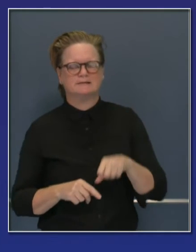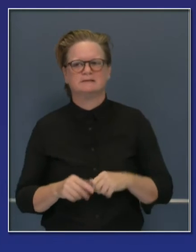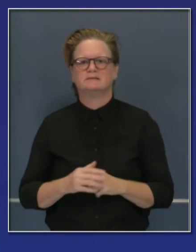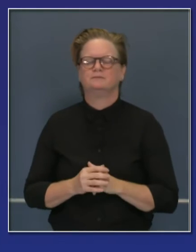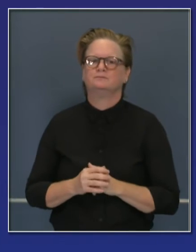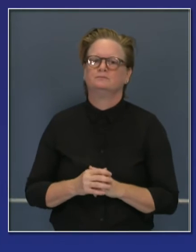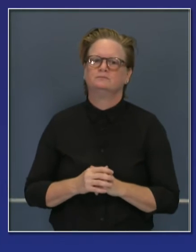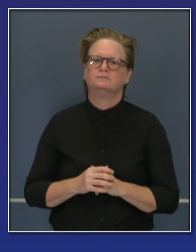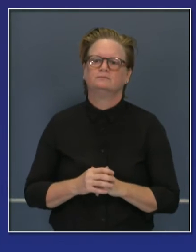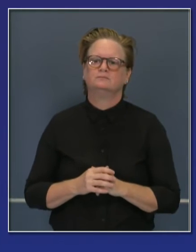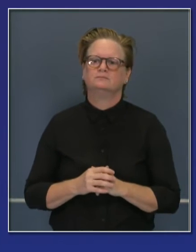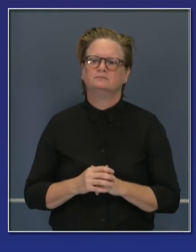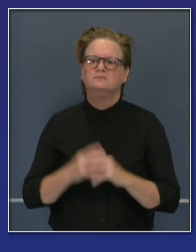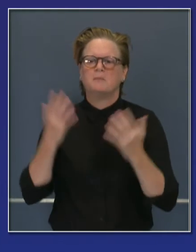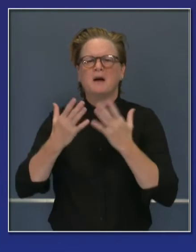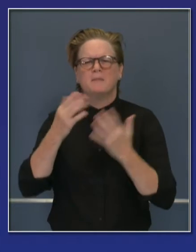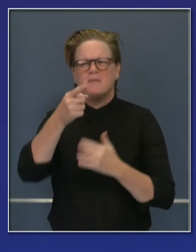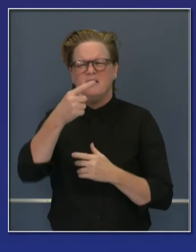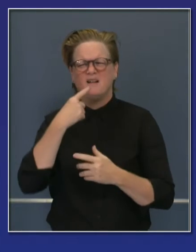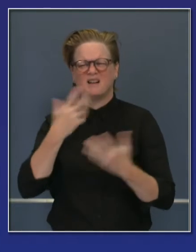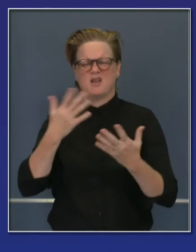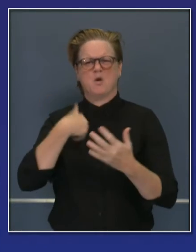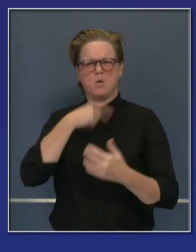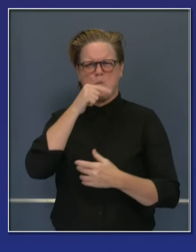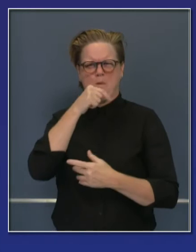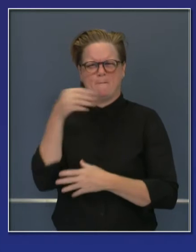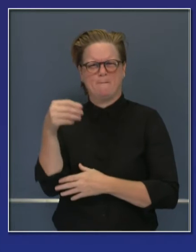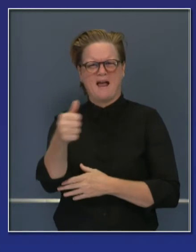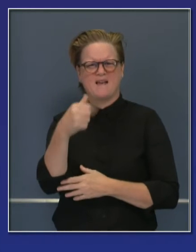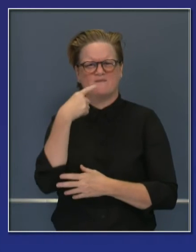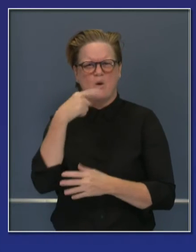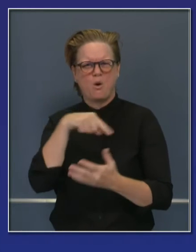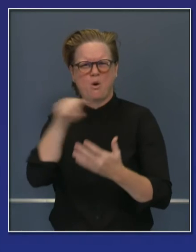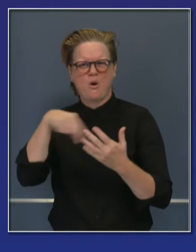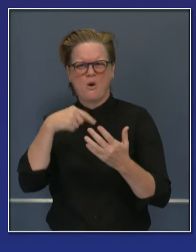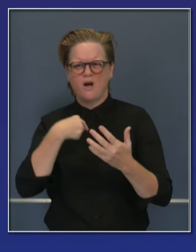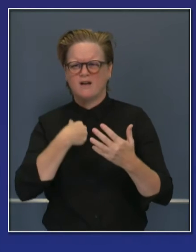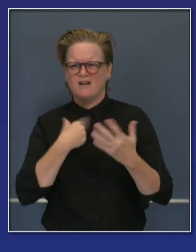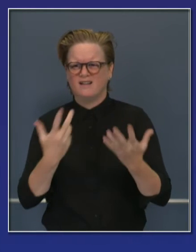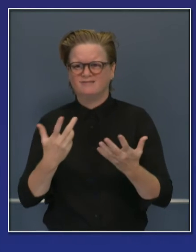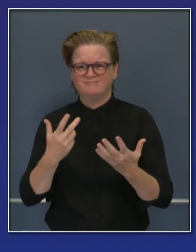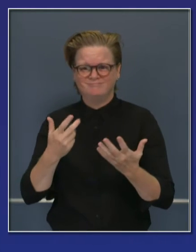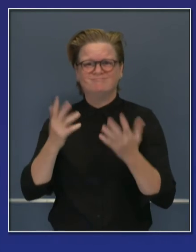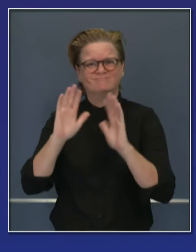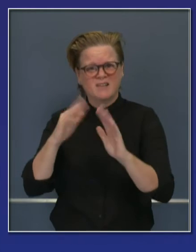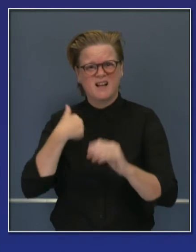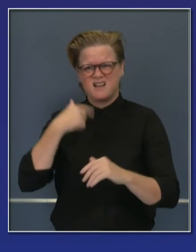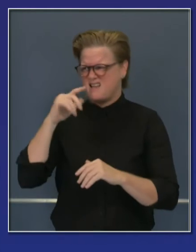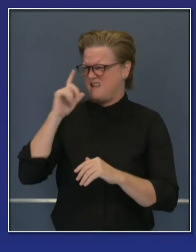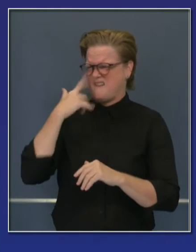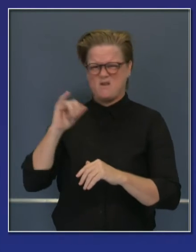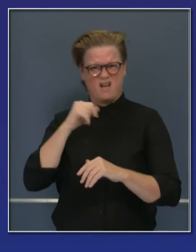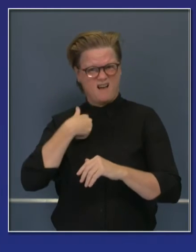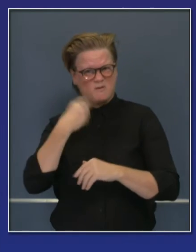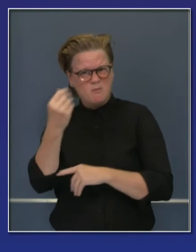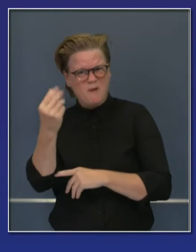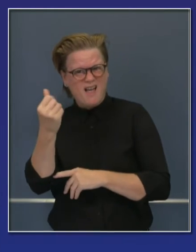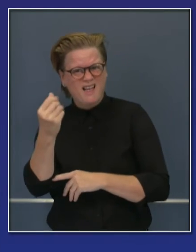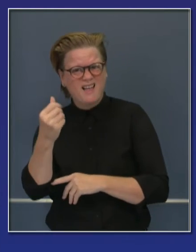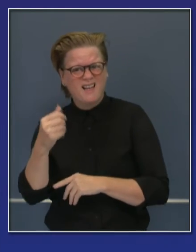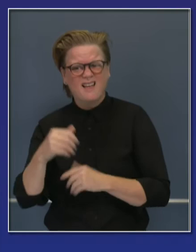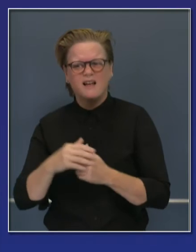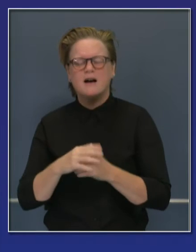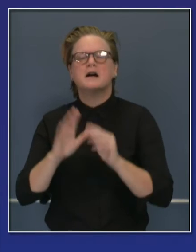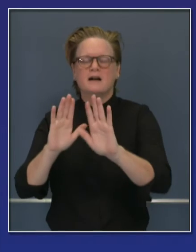I've seen some governors say, well, we just don't have the money. And oftentimes that leaves people wondering, well, what the heck does that mean? Are they